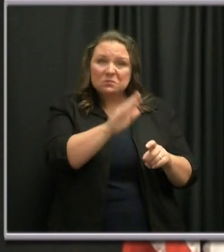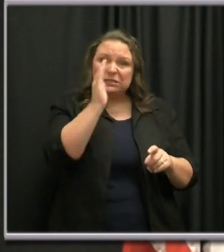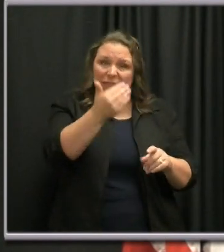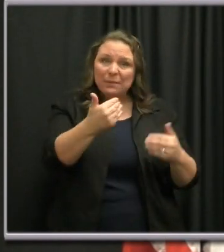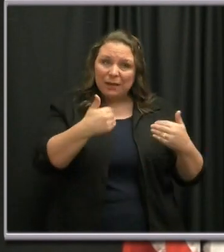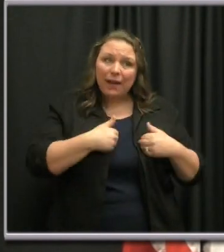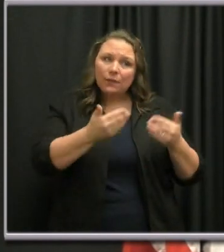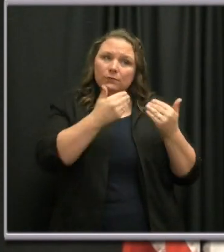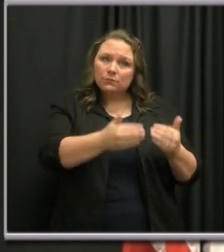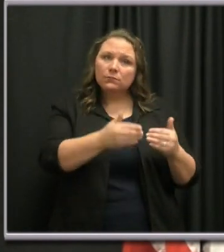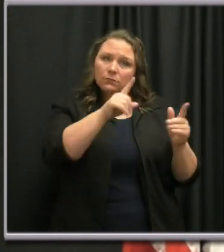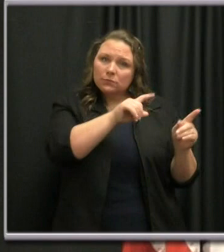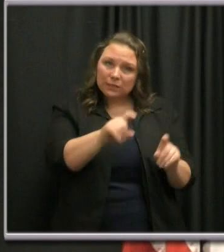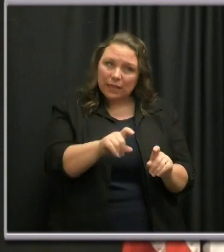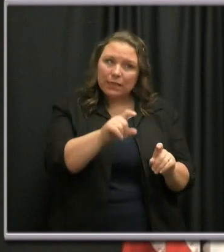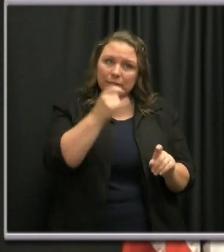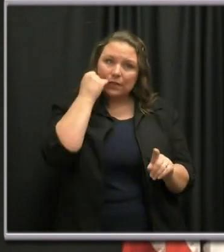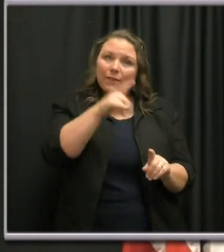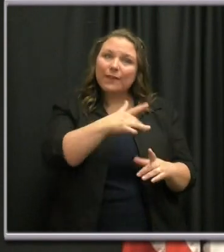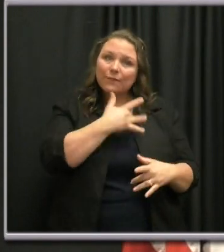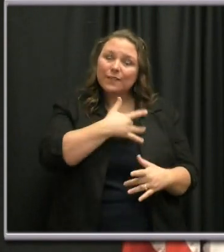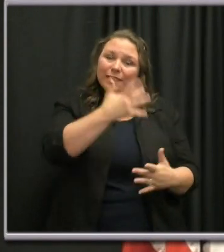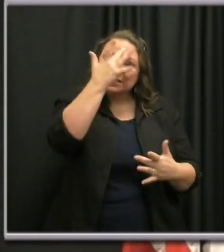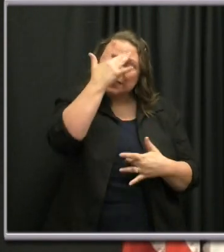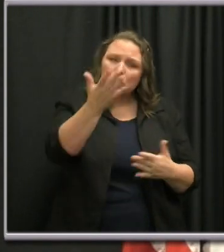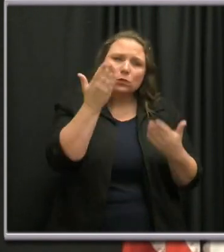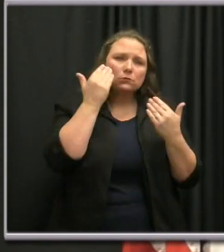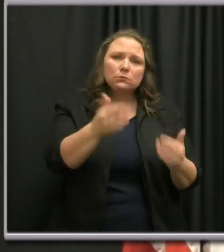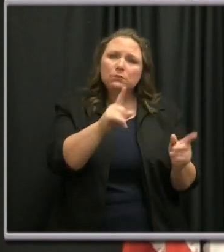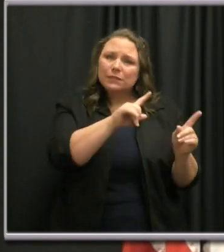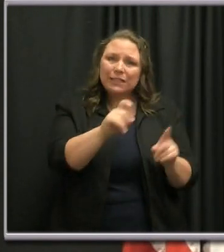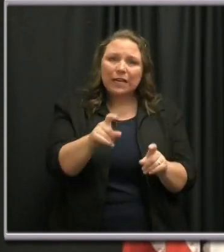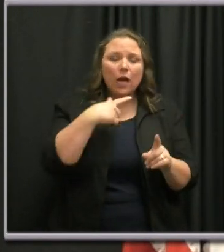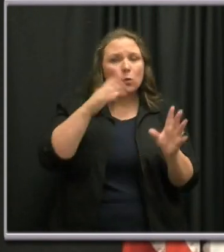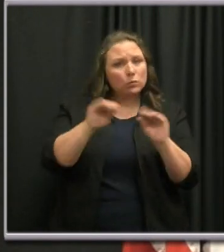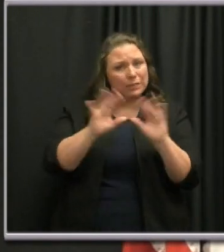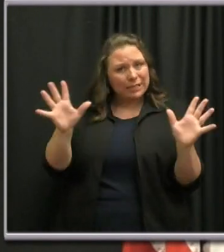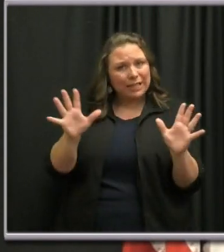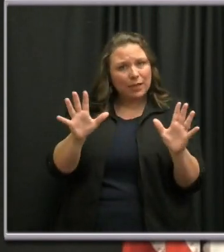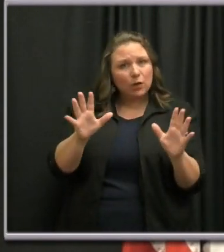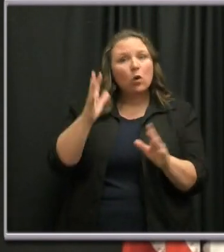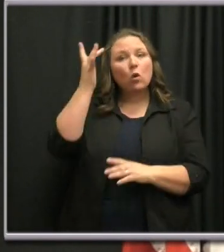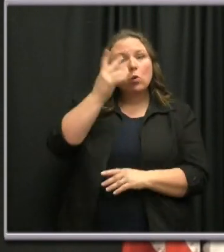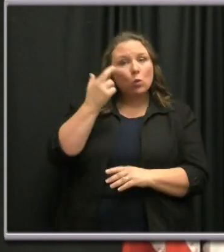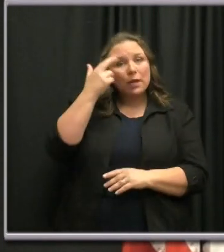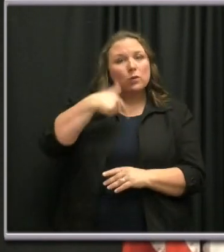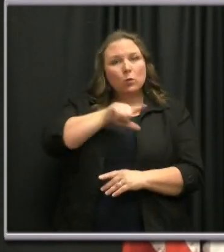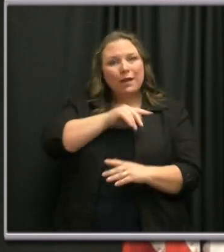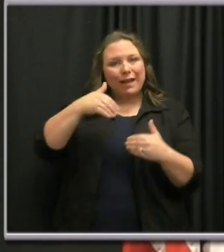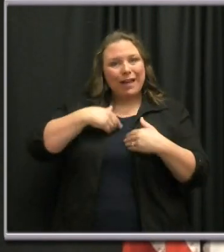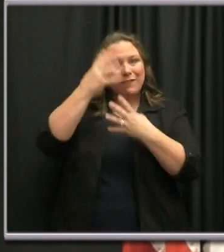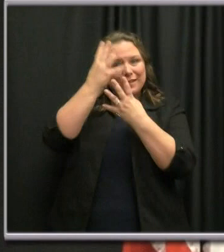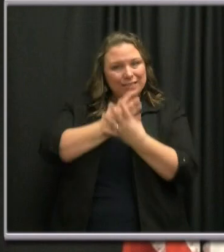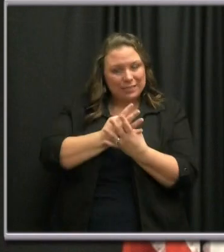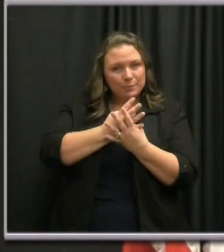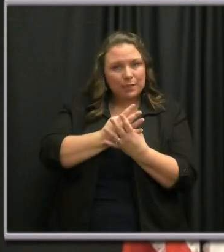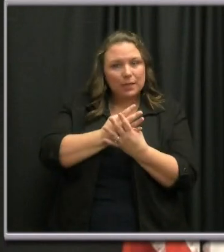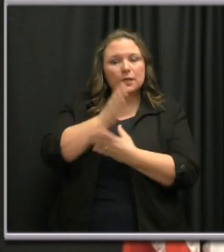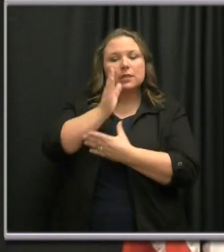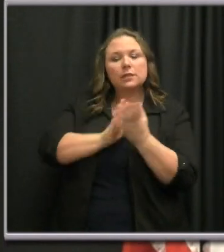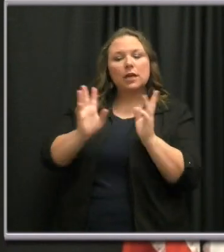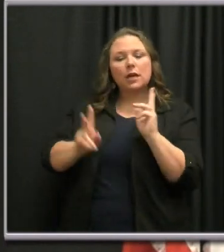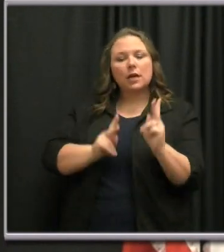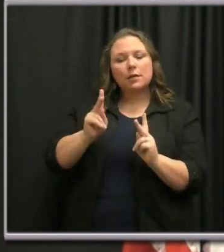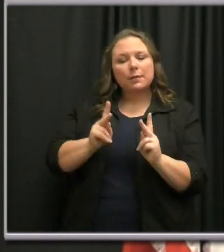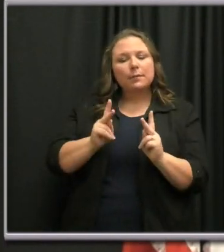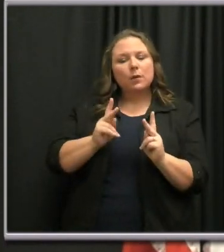that's if a person feels ill, we're going to test you. So I'm going to be very clear. If the reason we have assessment is that people,